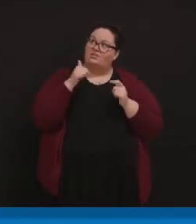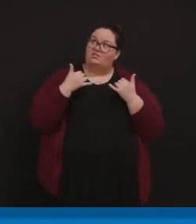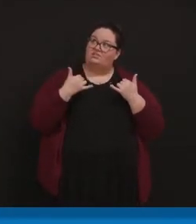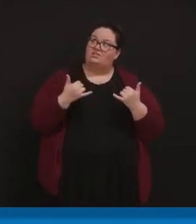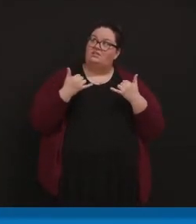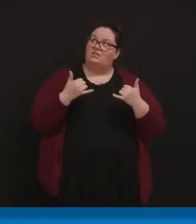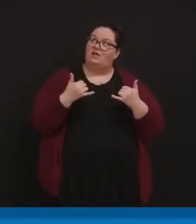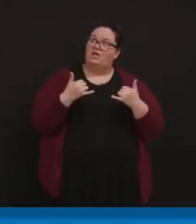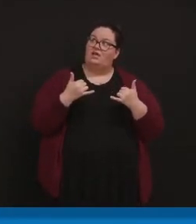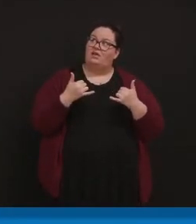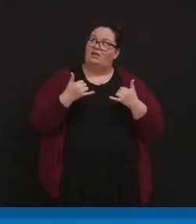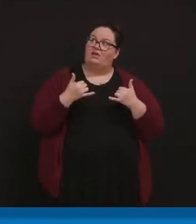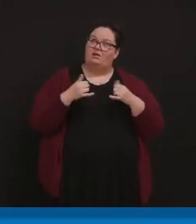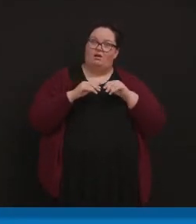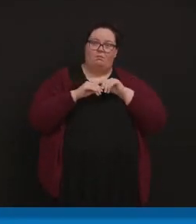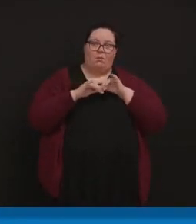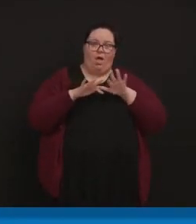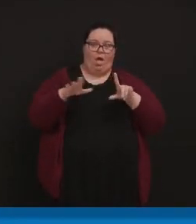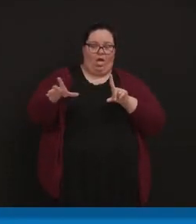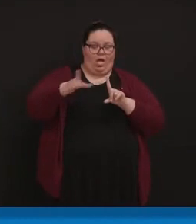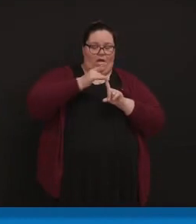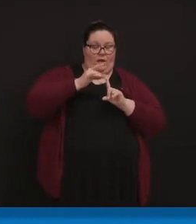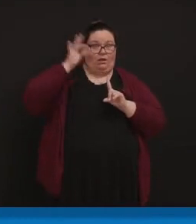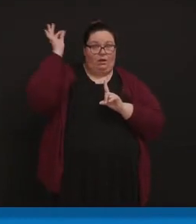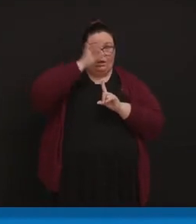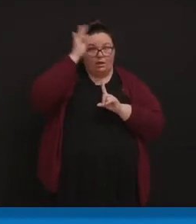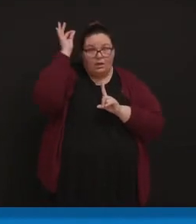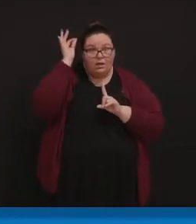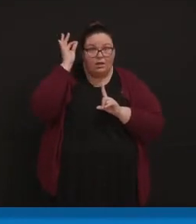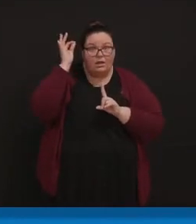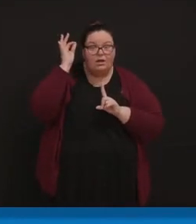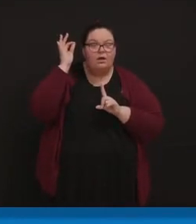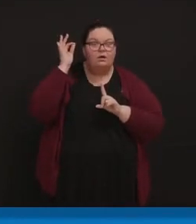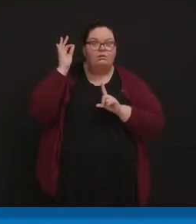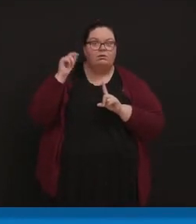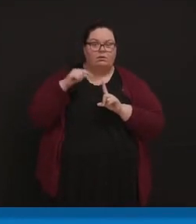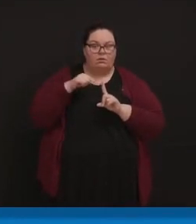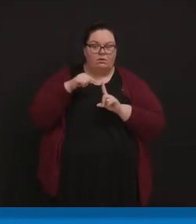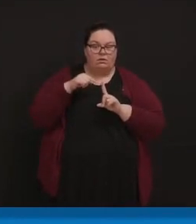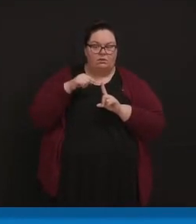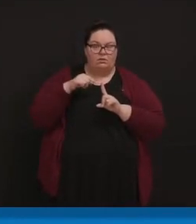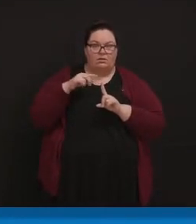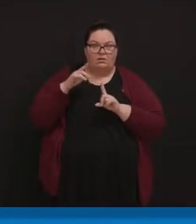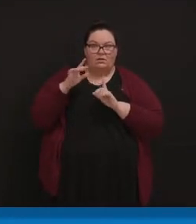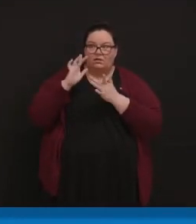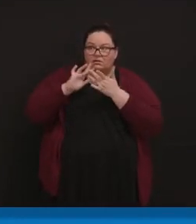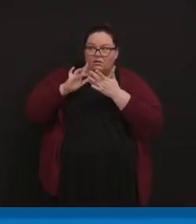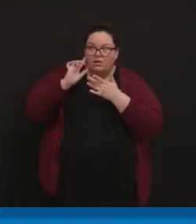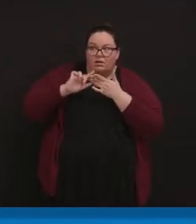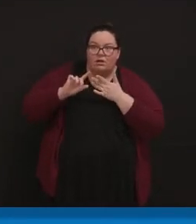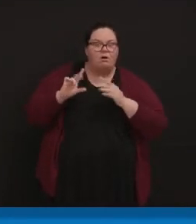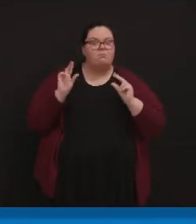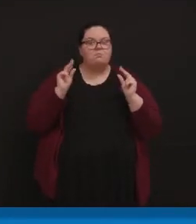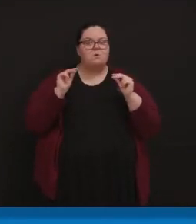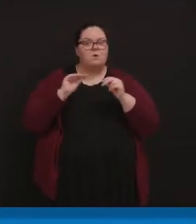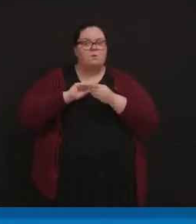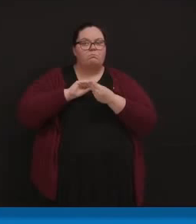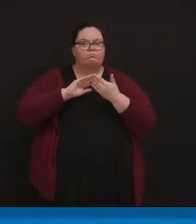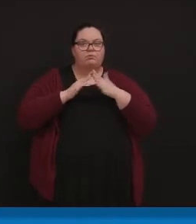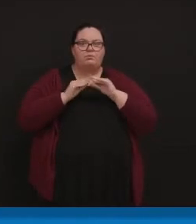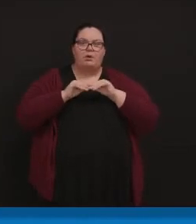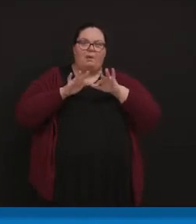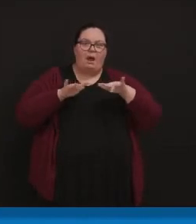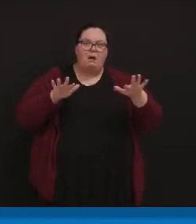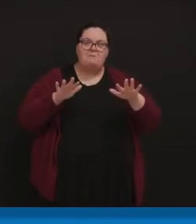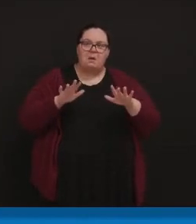we'd see broad community transmission of COVID-19, and then finding that no, the contact tracers did their job, that